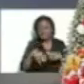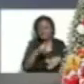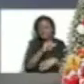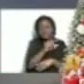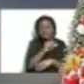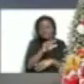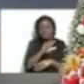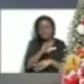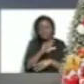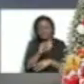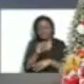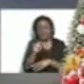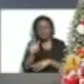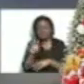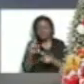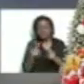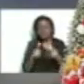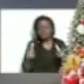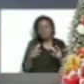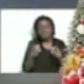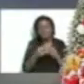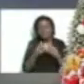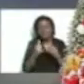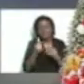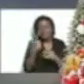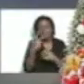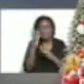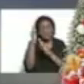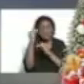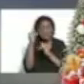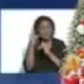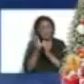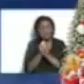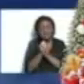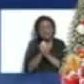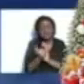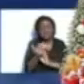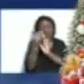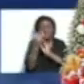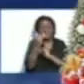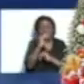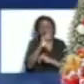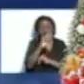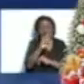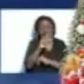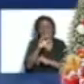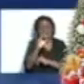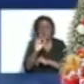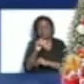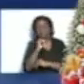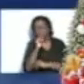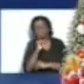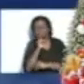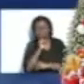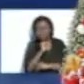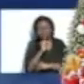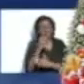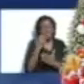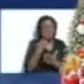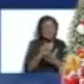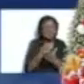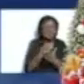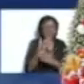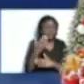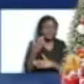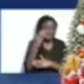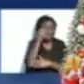2023-2024, considerably larger than what was expected. Well, in the face of the IMF's doubt, Economic Affairs Minister the Honorable